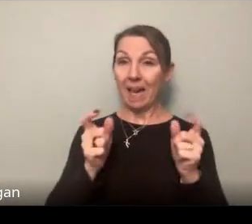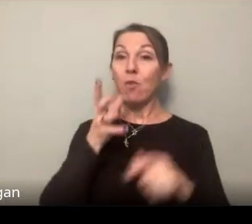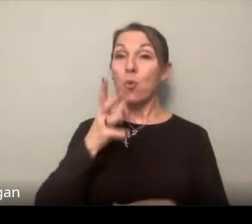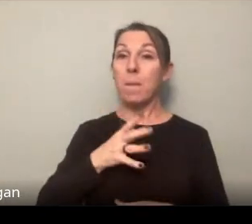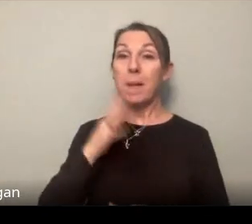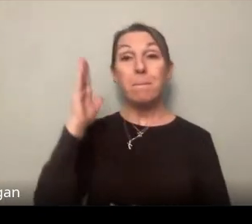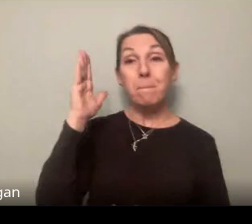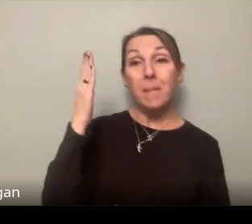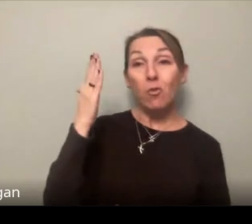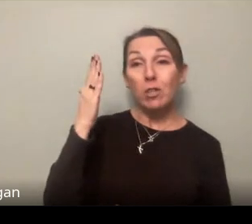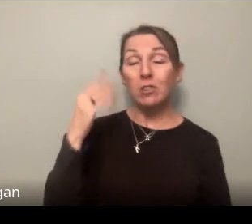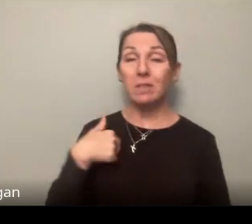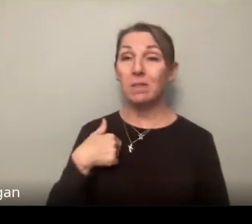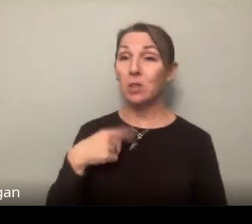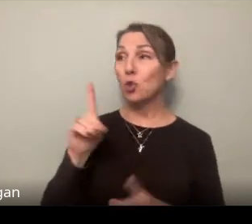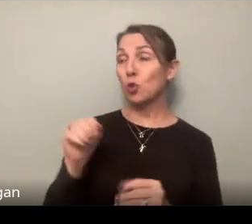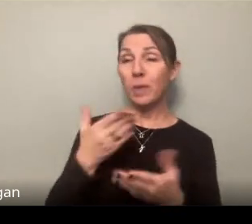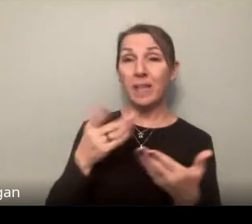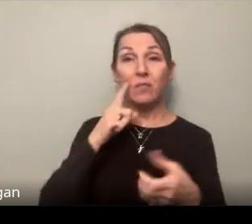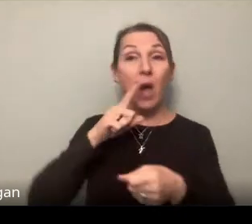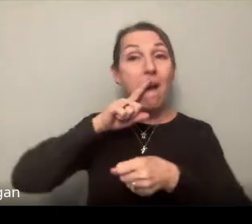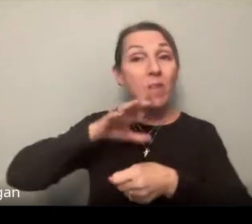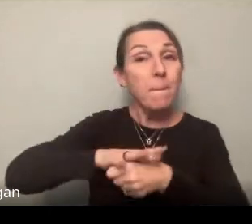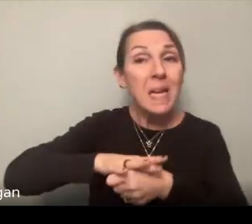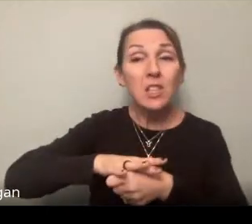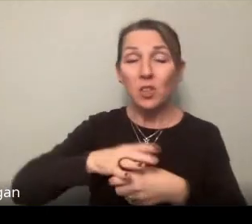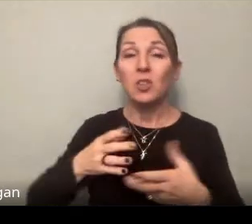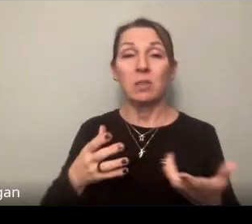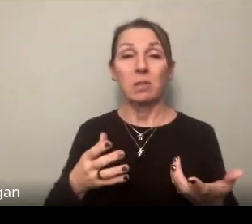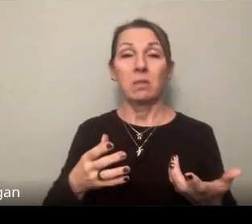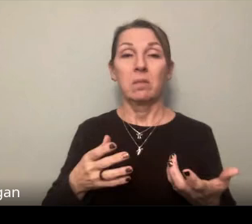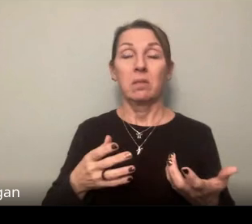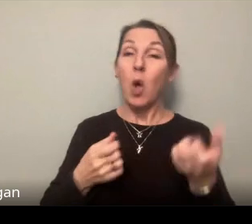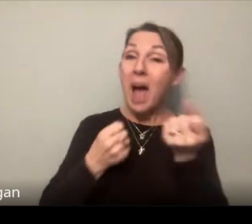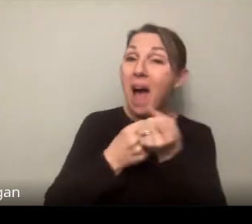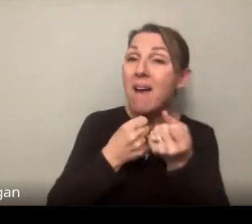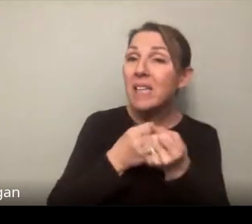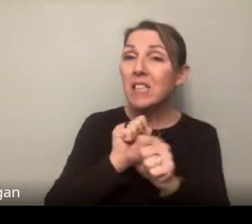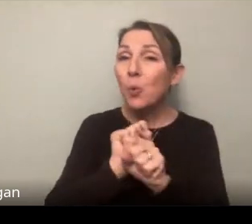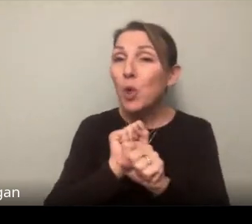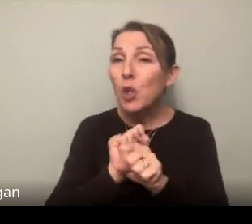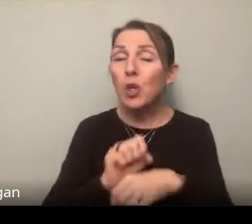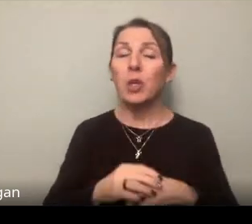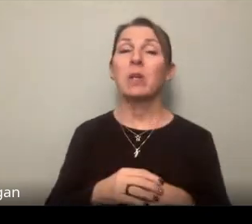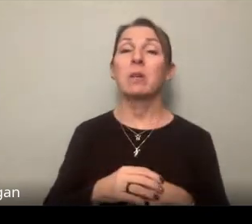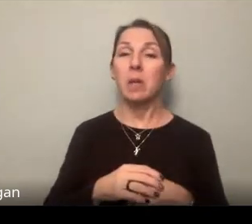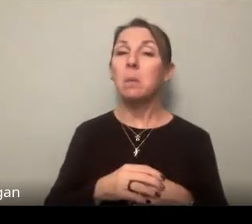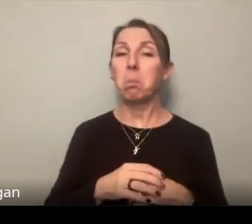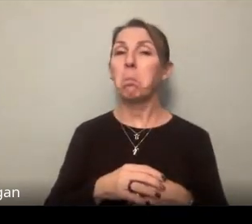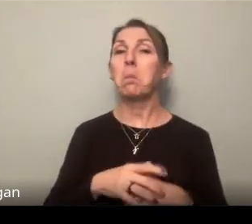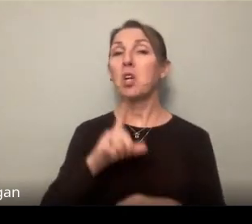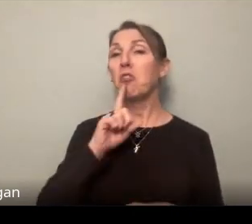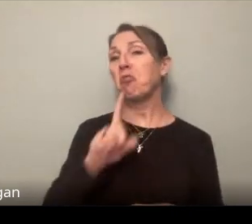mirrors and we did things about like affirmations, or we'll do like advocacy work. Um, and so it